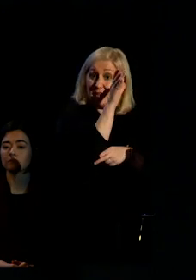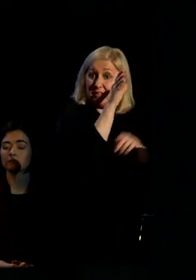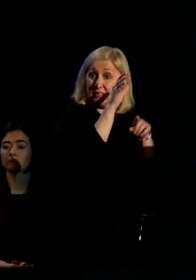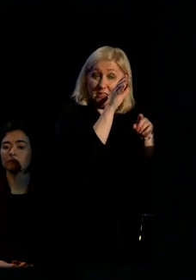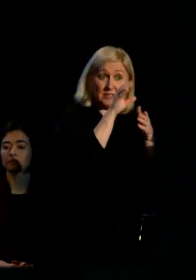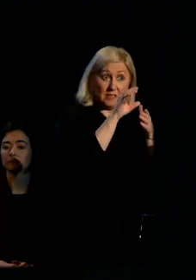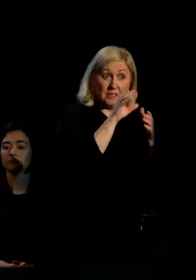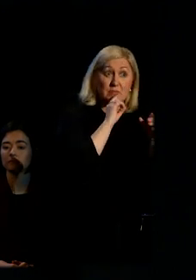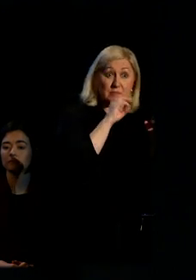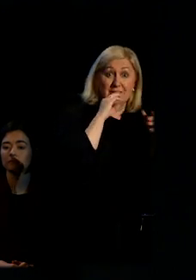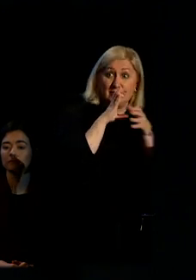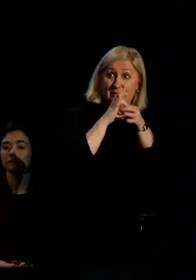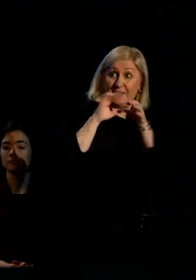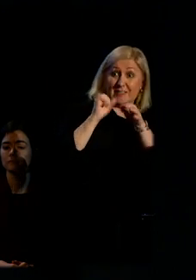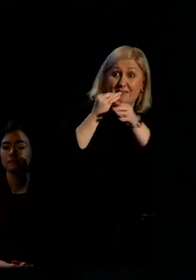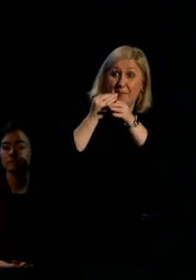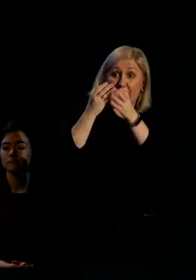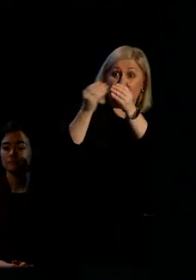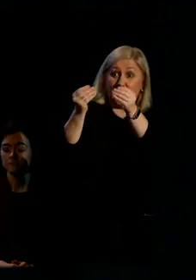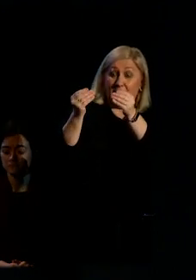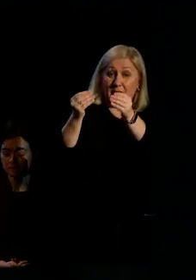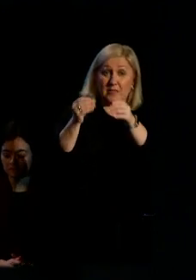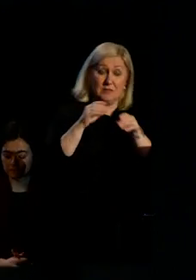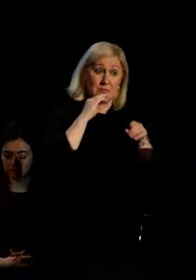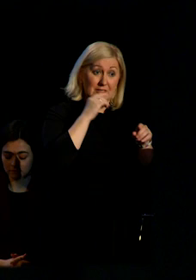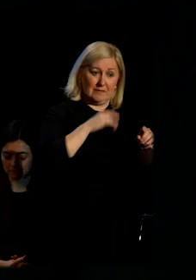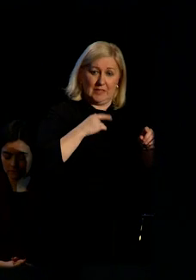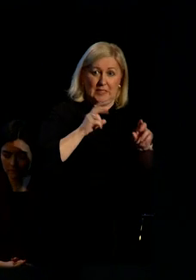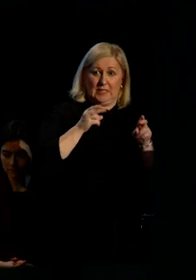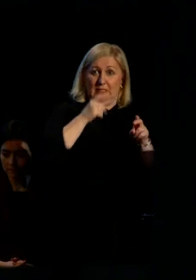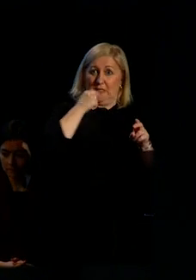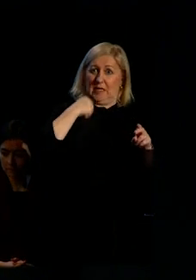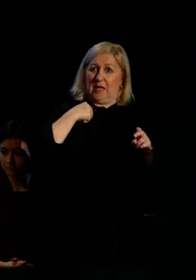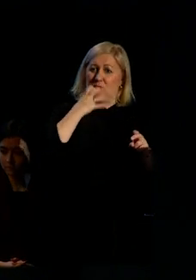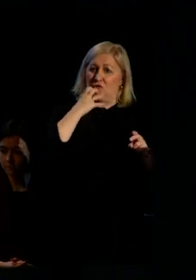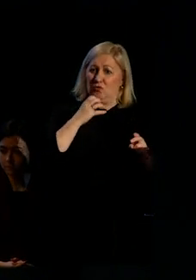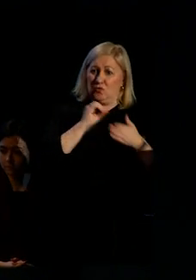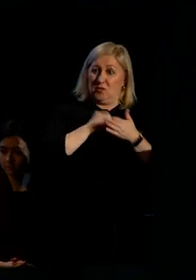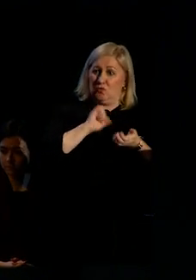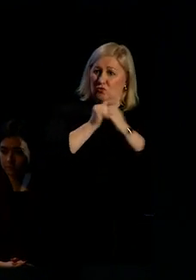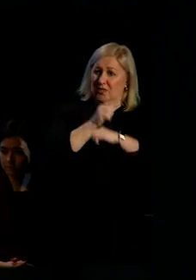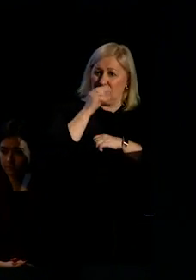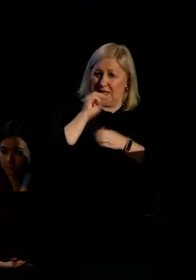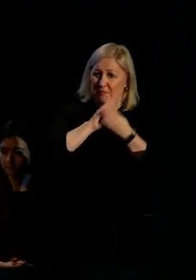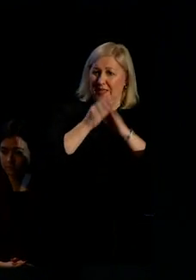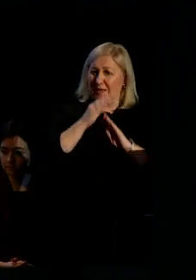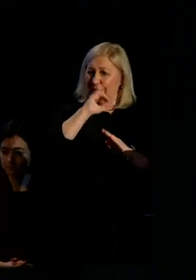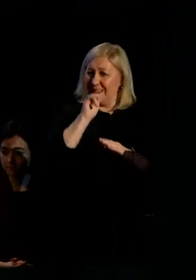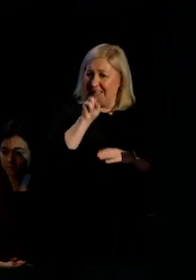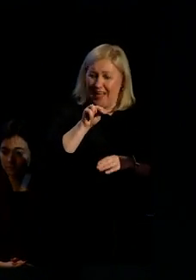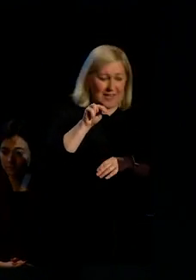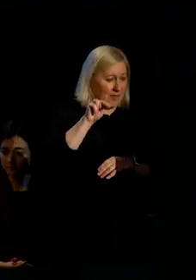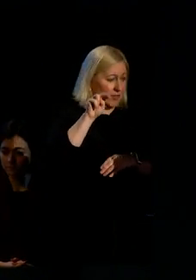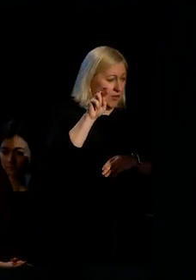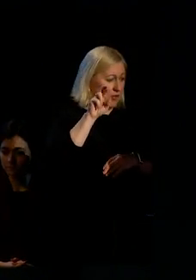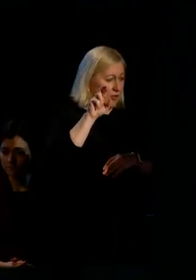to identify as Jewish, and so he changed his name to Jan Kaminski. Surviving the war on the run, foraging in the